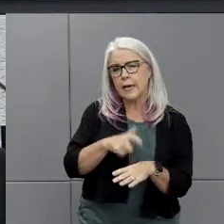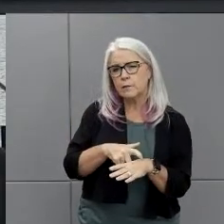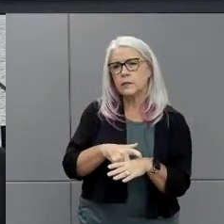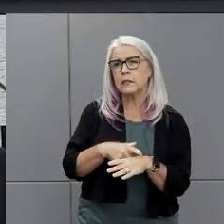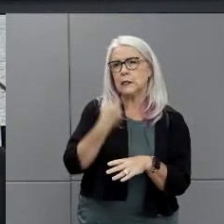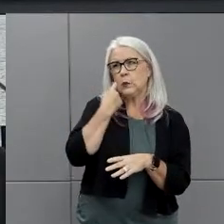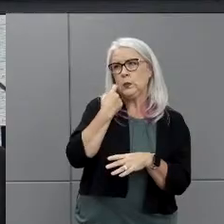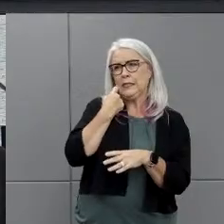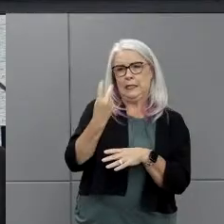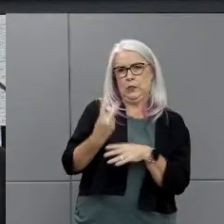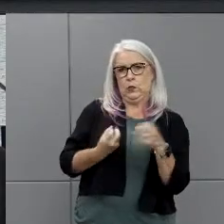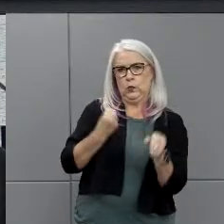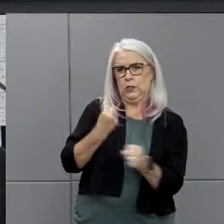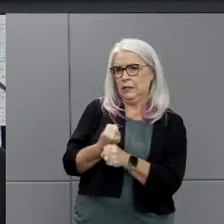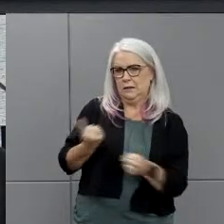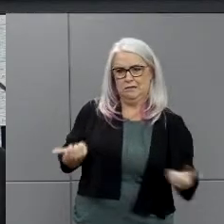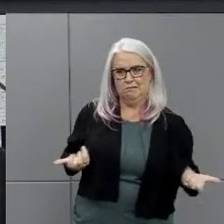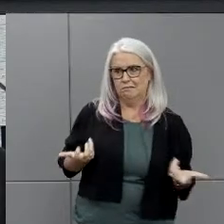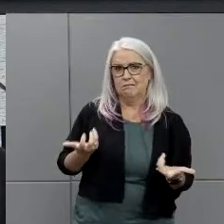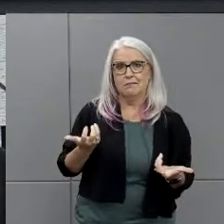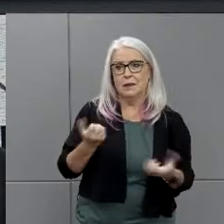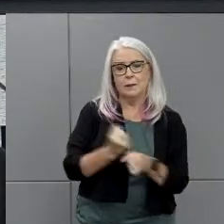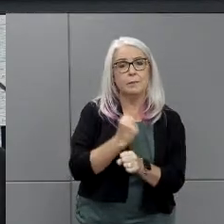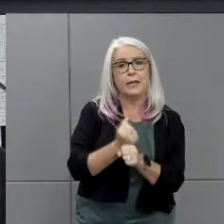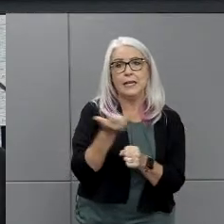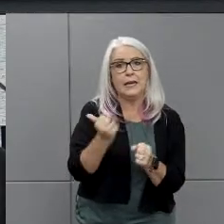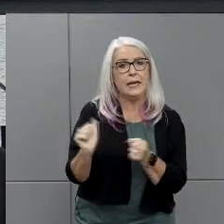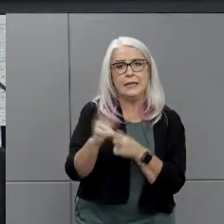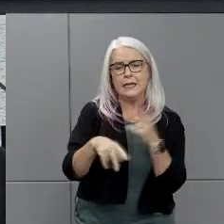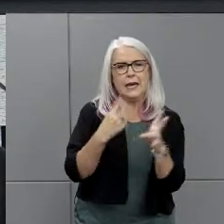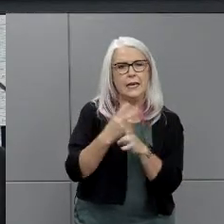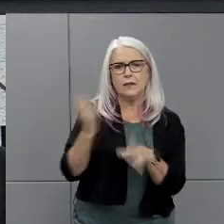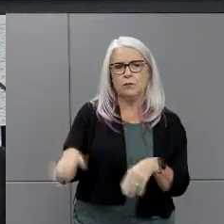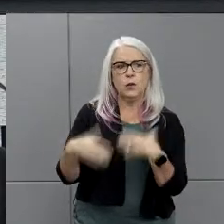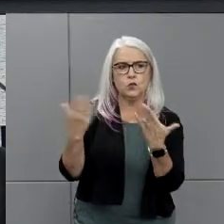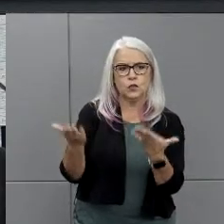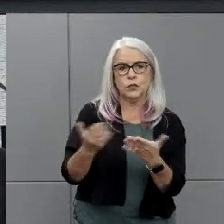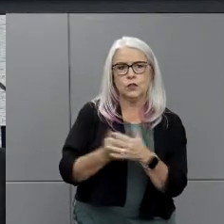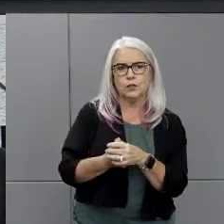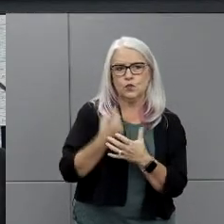2 years has the chair, any chair of this committee made a motion?